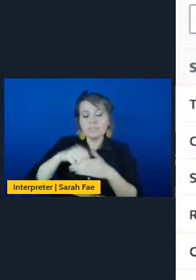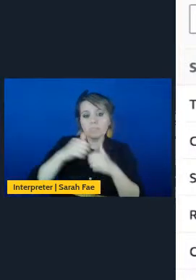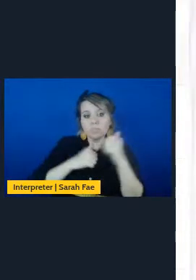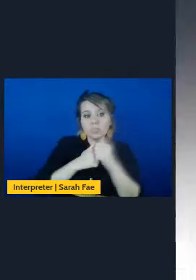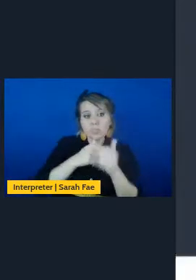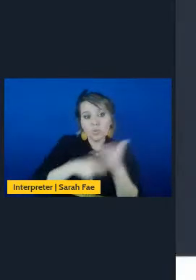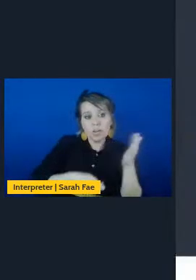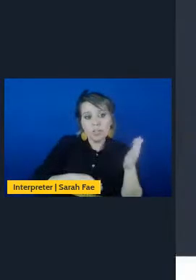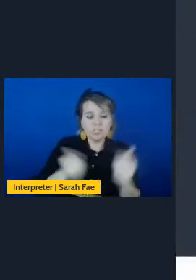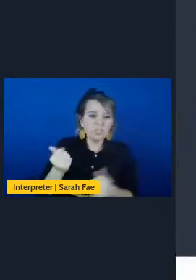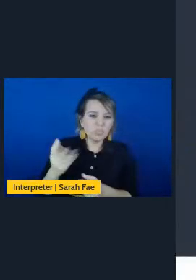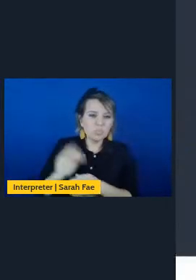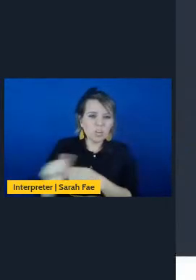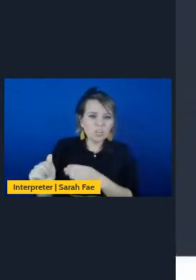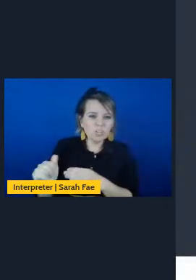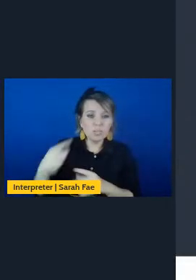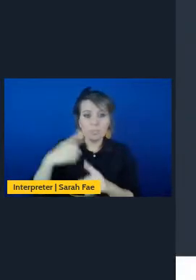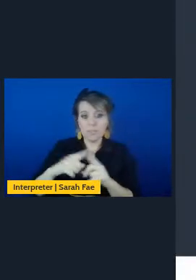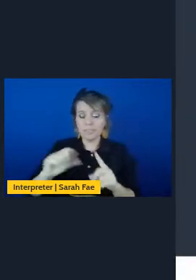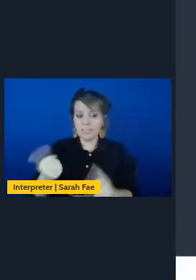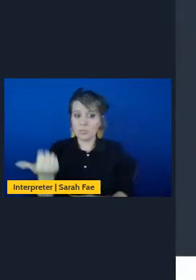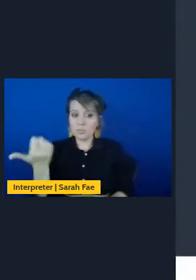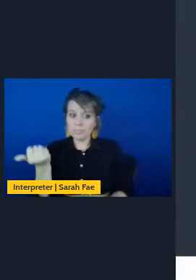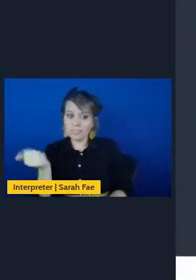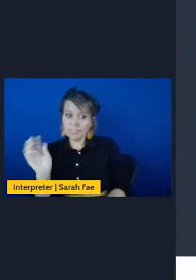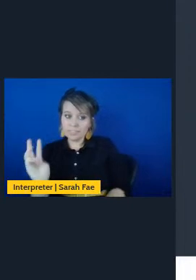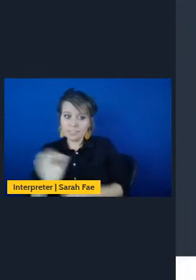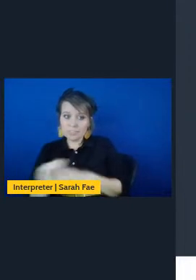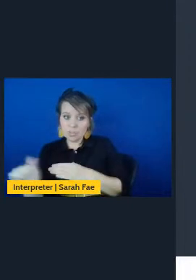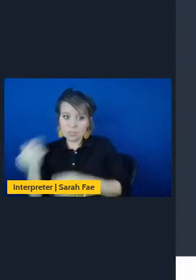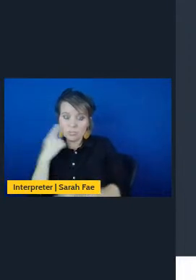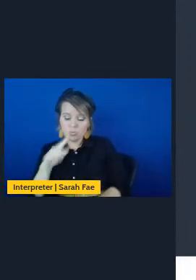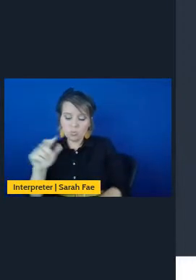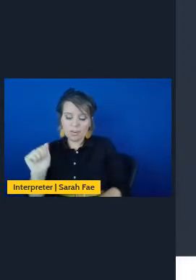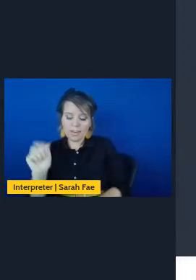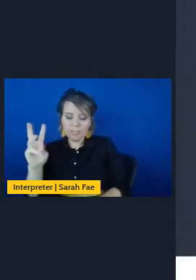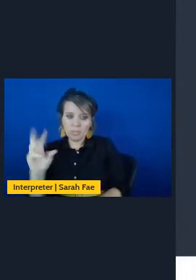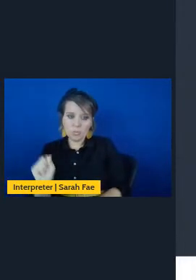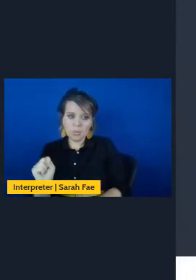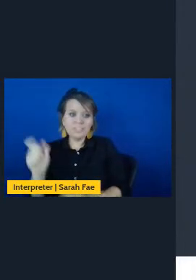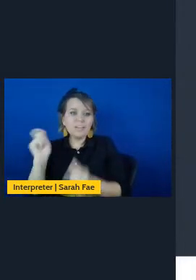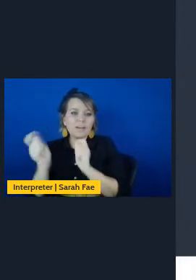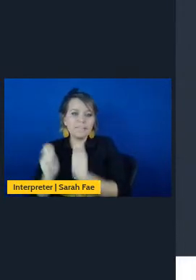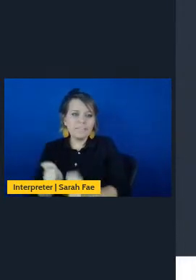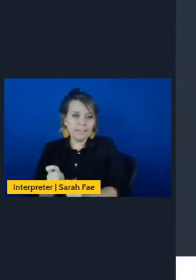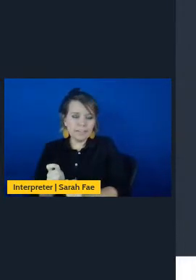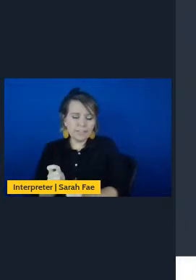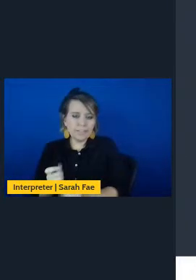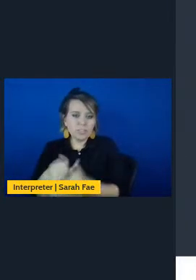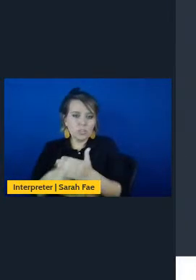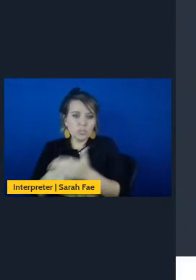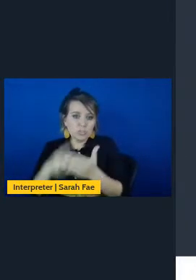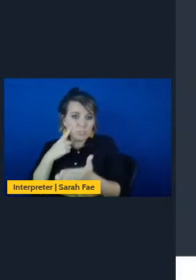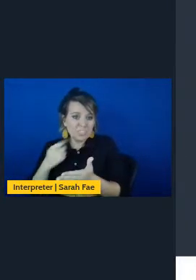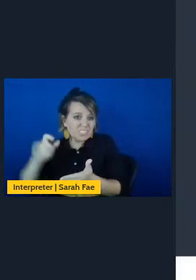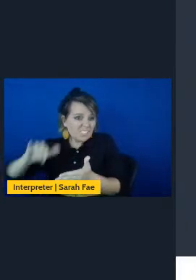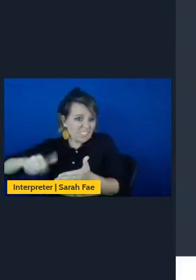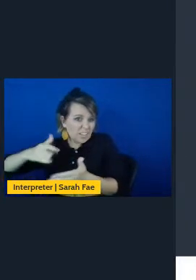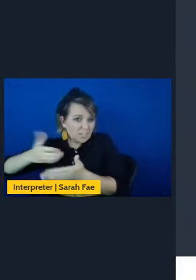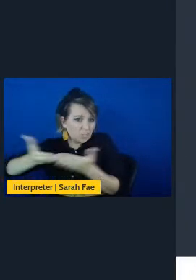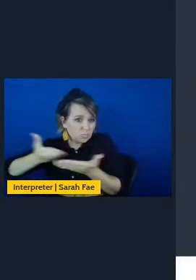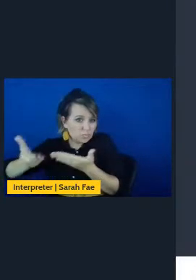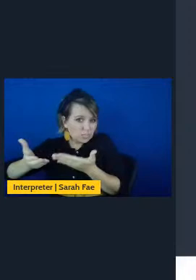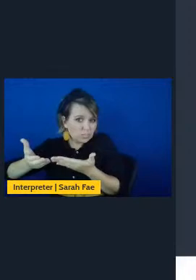bucks, plus another $16 in AWS config charges, because that service has become almost